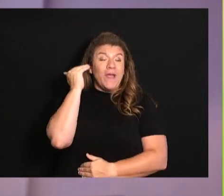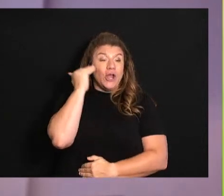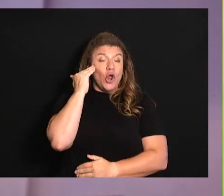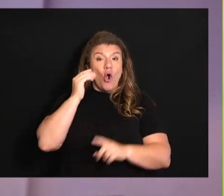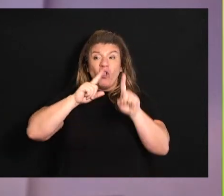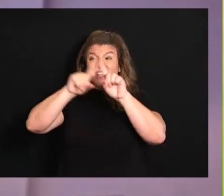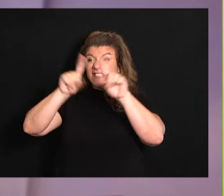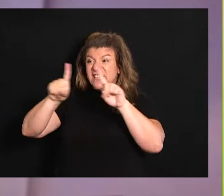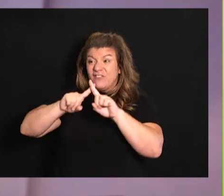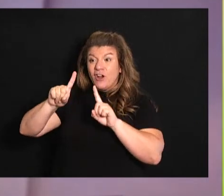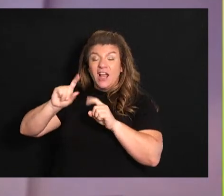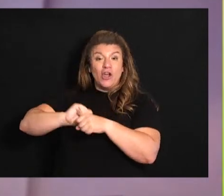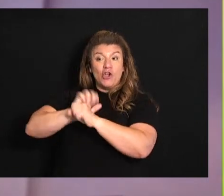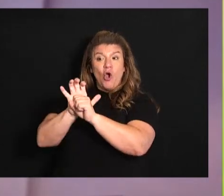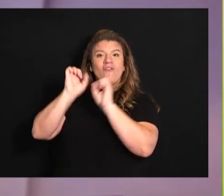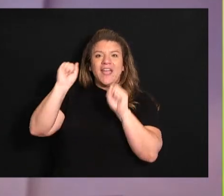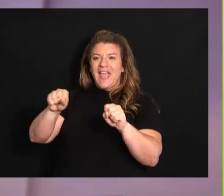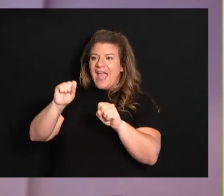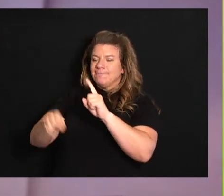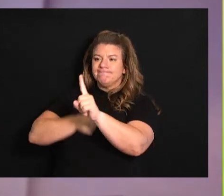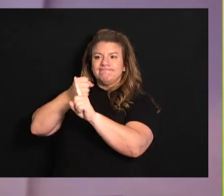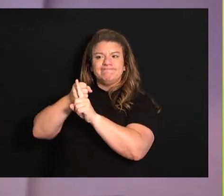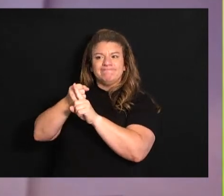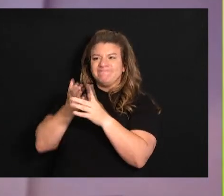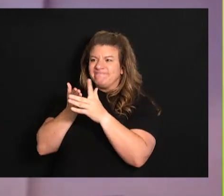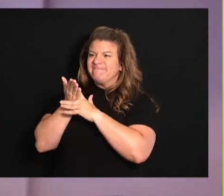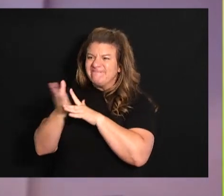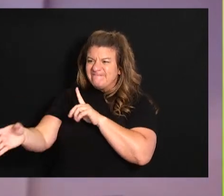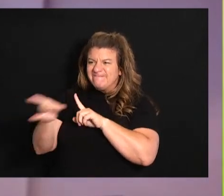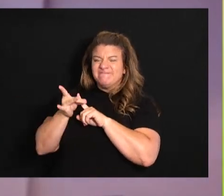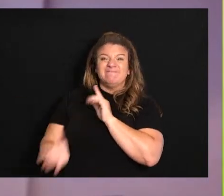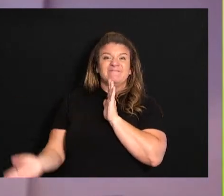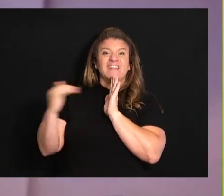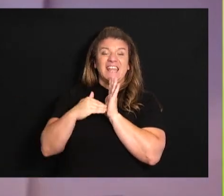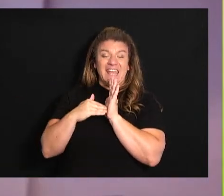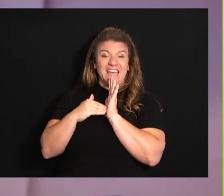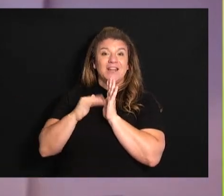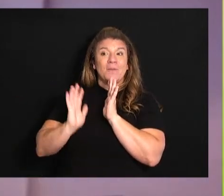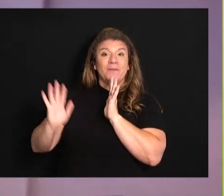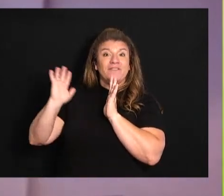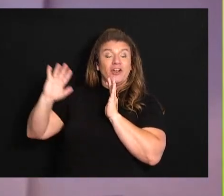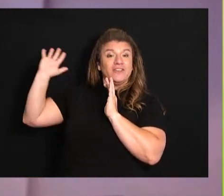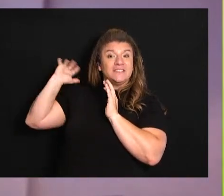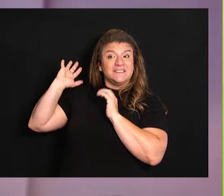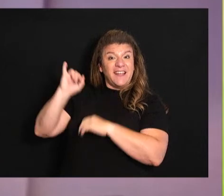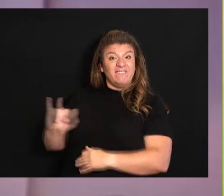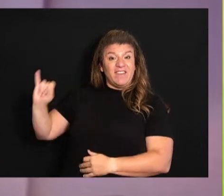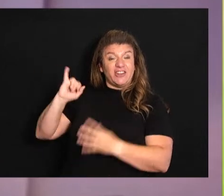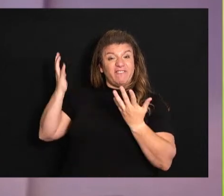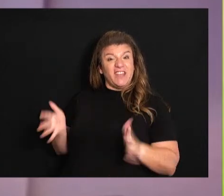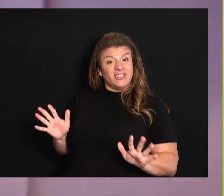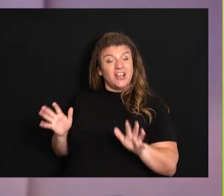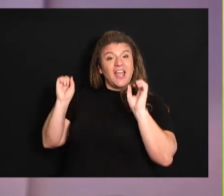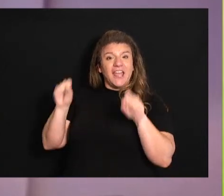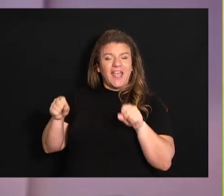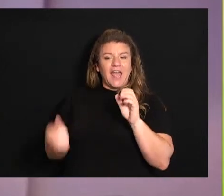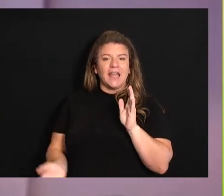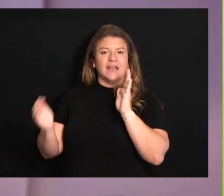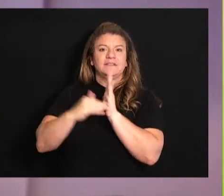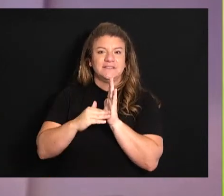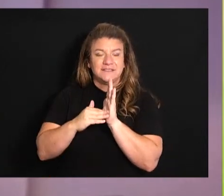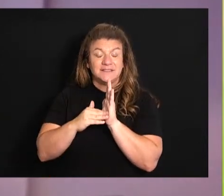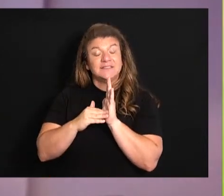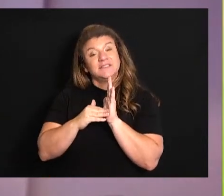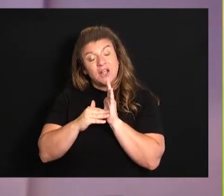break through sometimes people that have had previous infection and immunity from that, or who have been